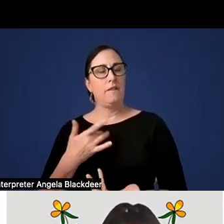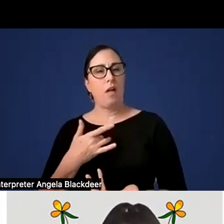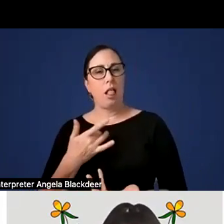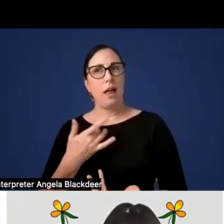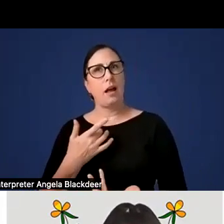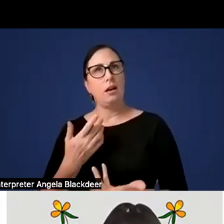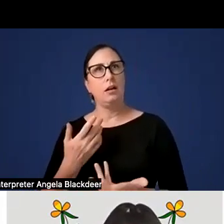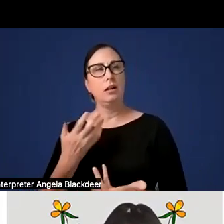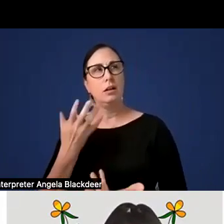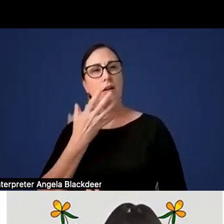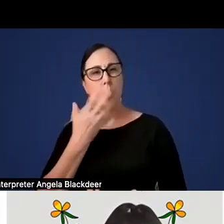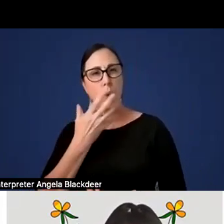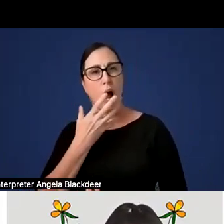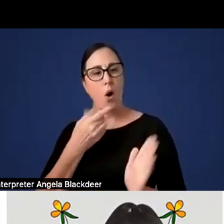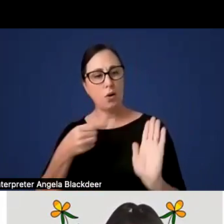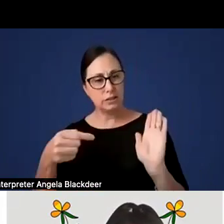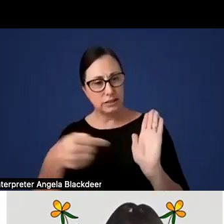sexual sexual assault